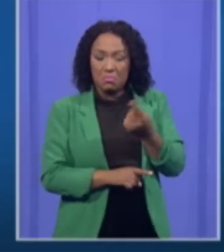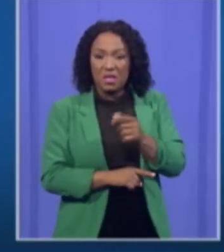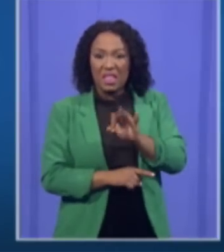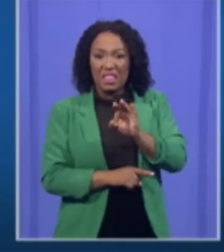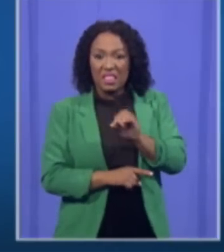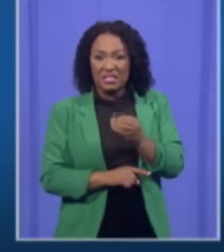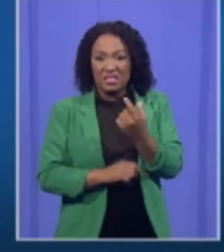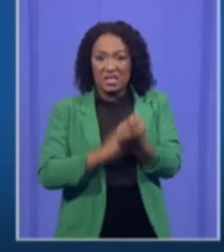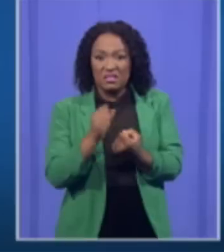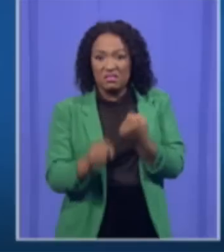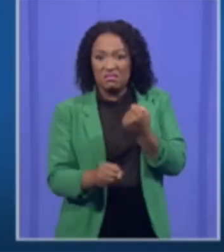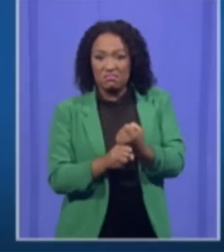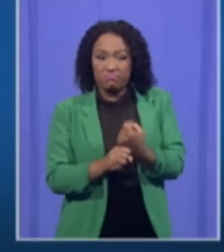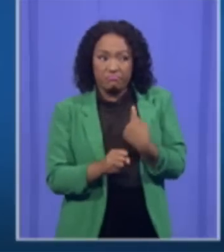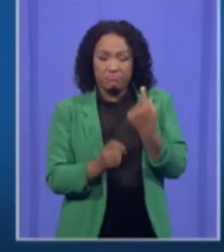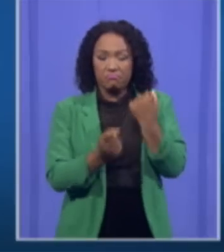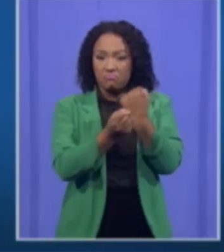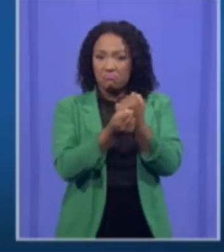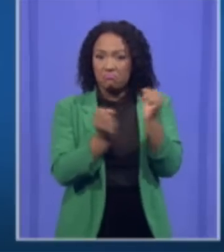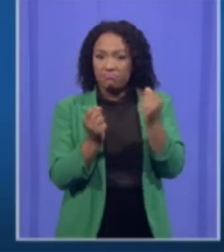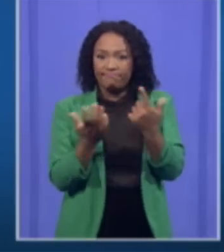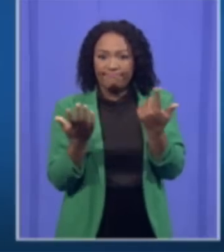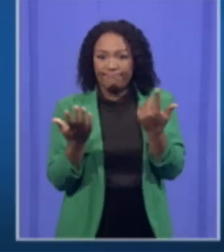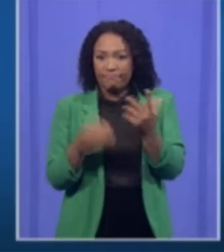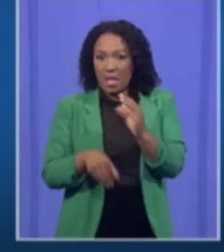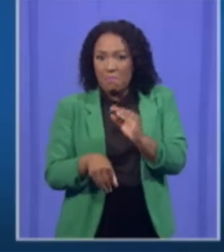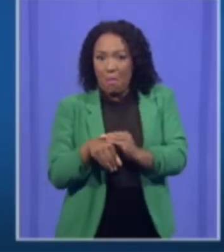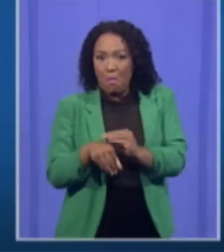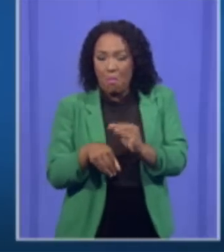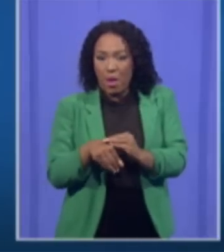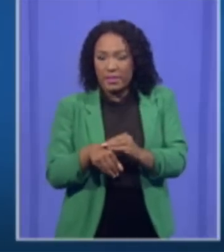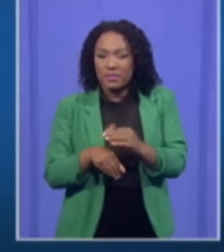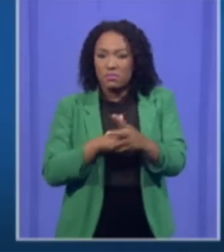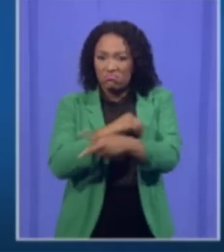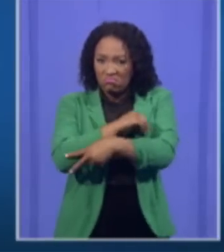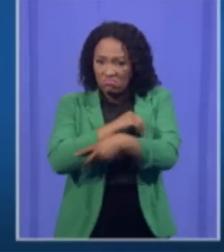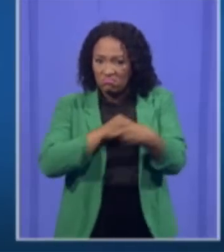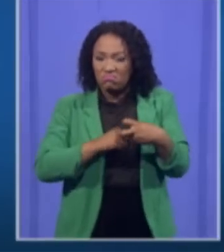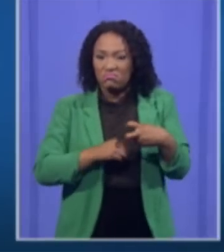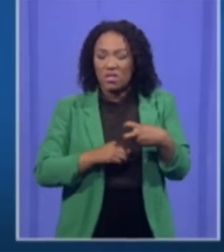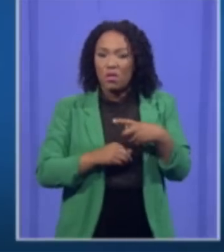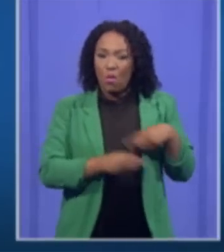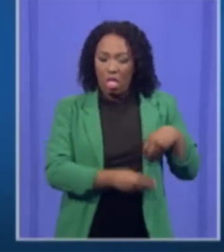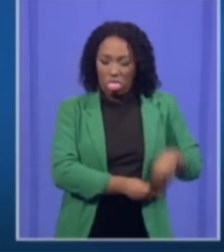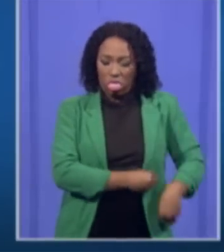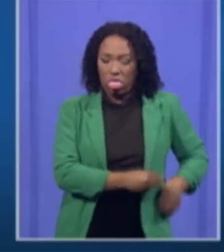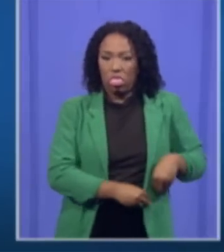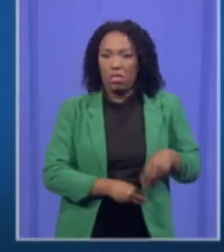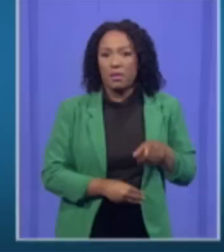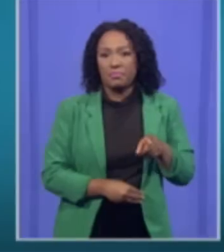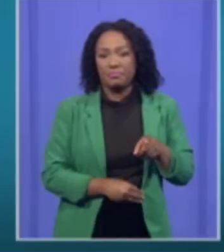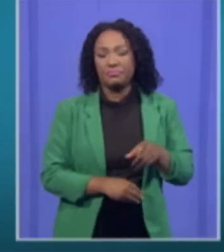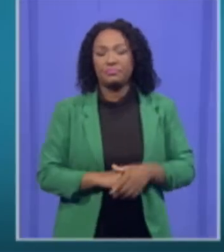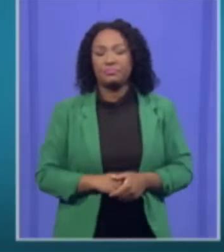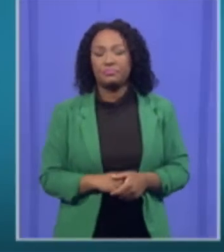ka gare ga demokrasi, bothata ke bogodu le bomenetša bo ikepetše ka medu.